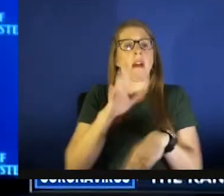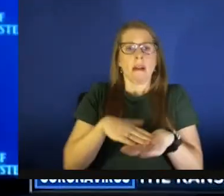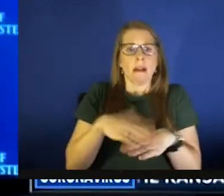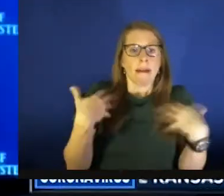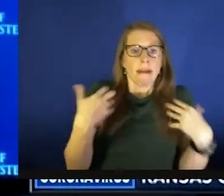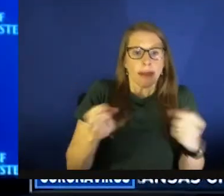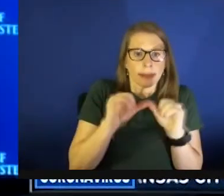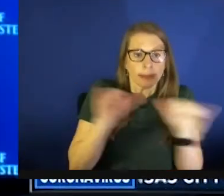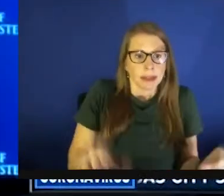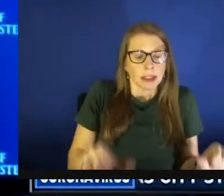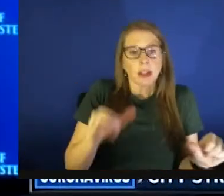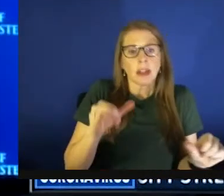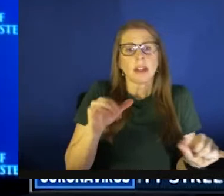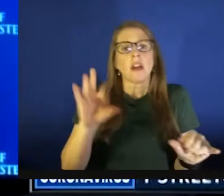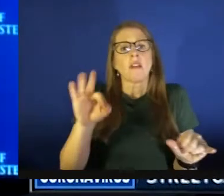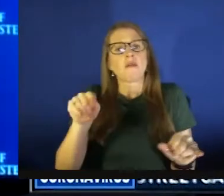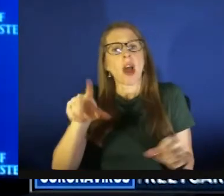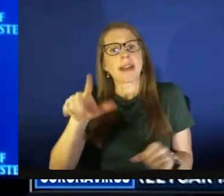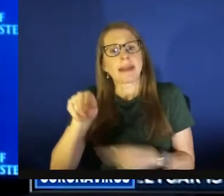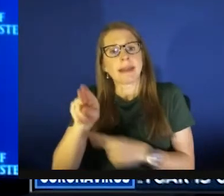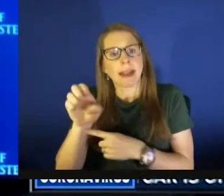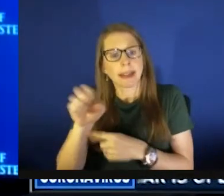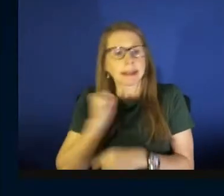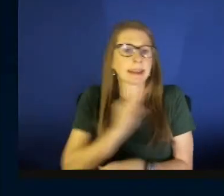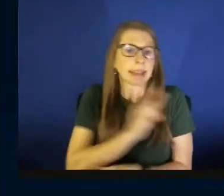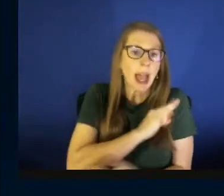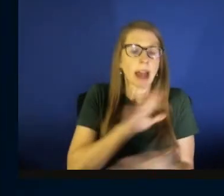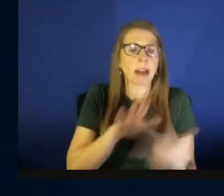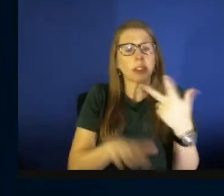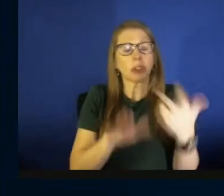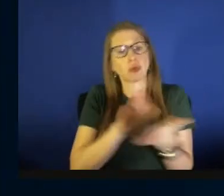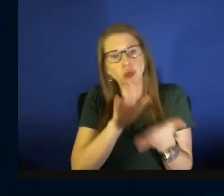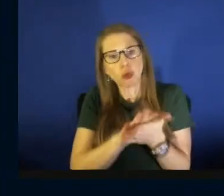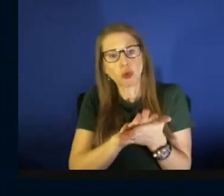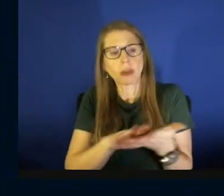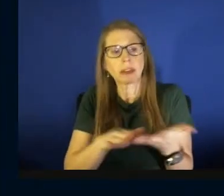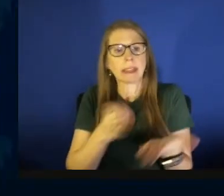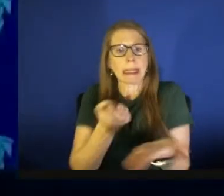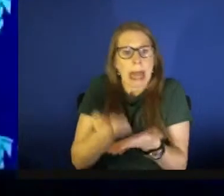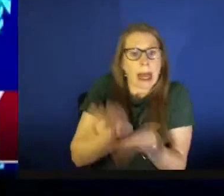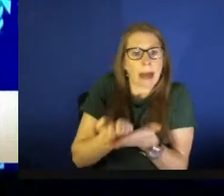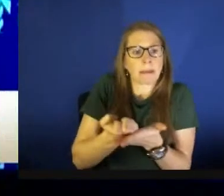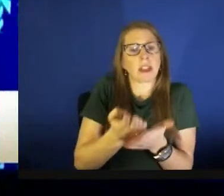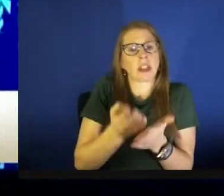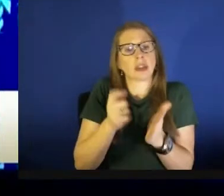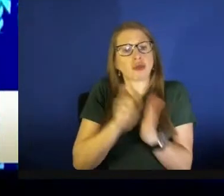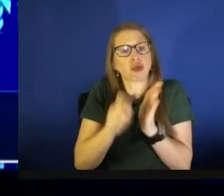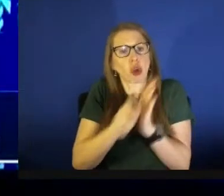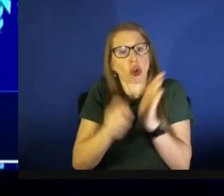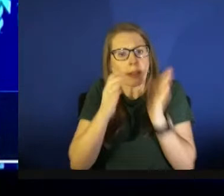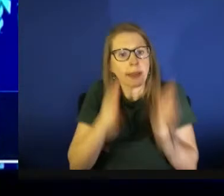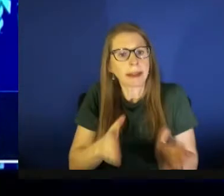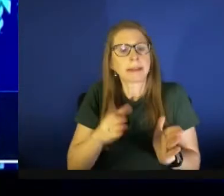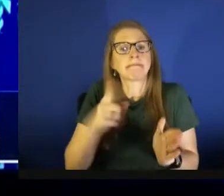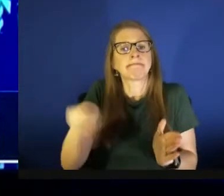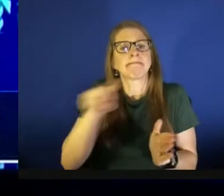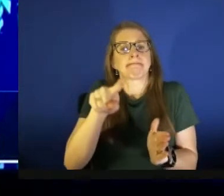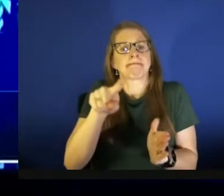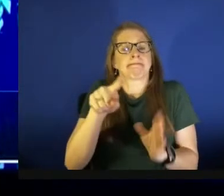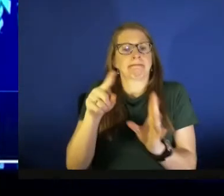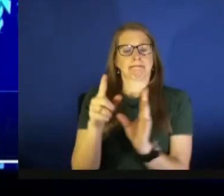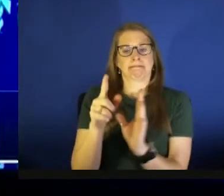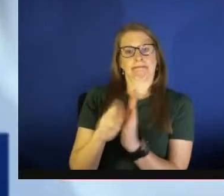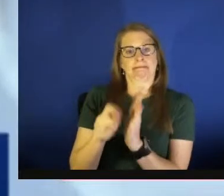frontline staff, jobs, schools, the economy. But how have journalists who have stood at the front lines to broadcast those